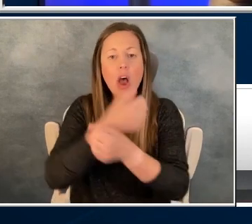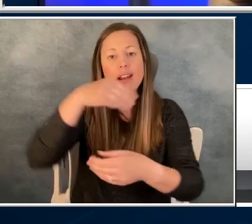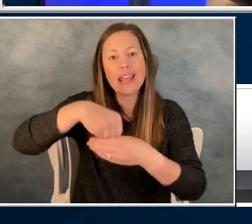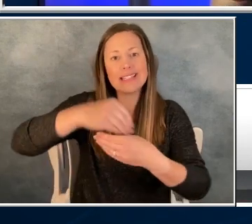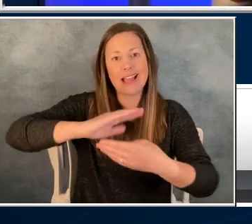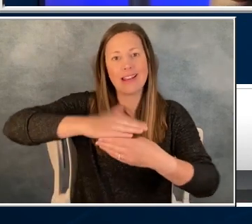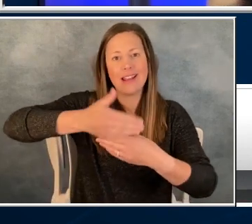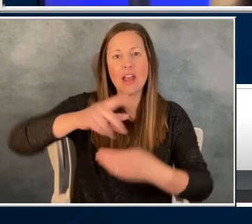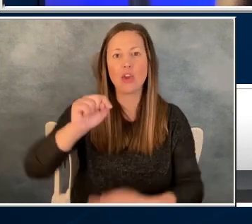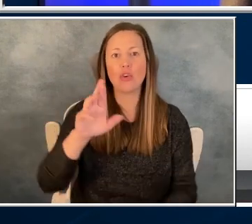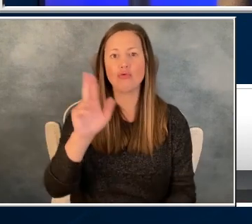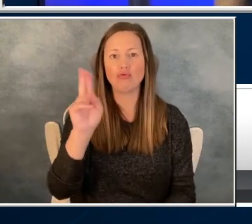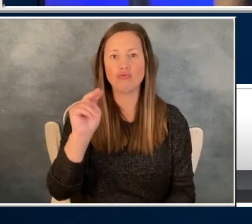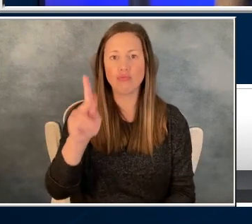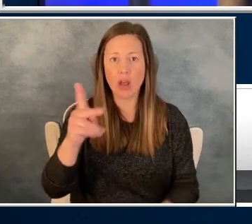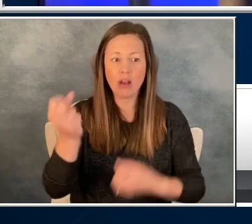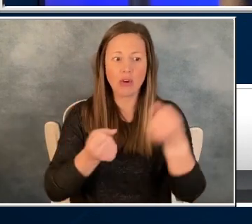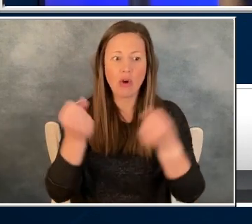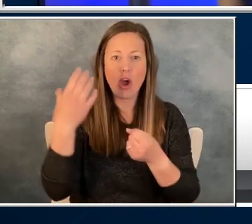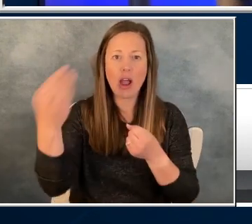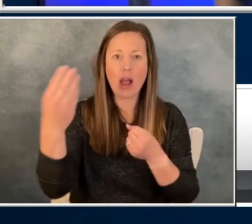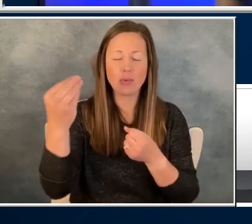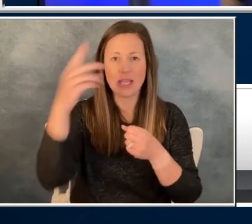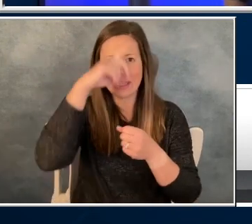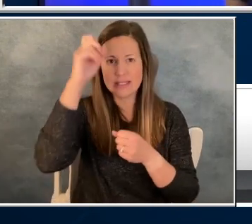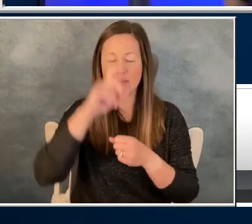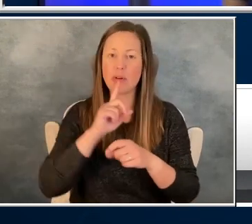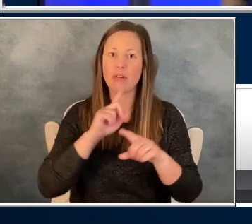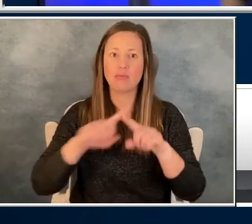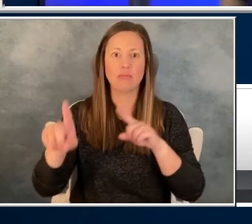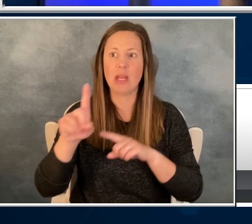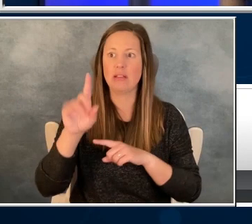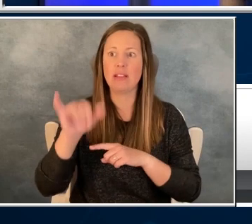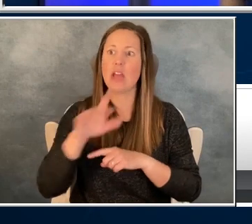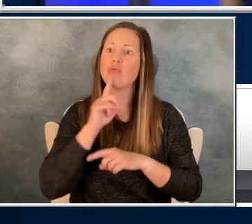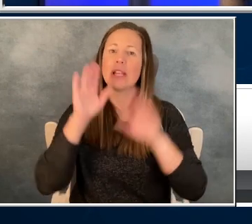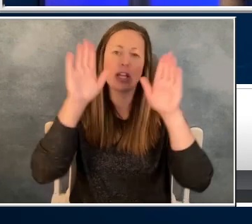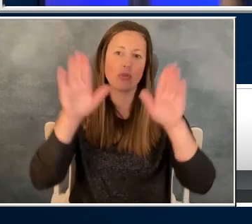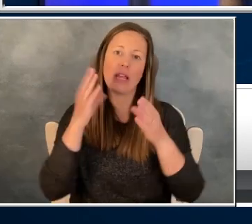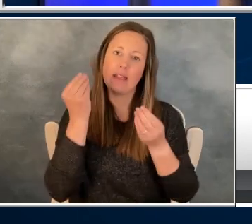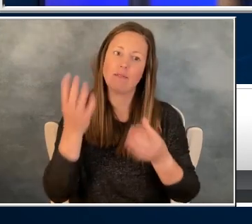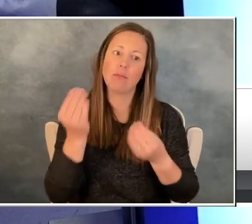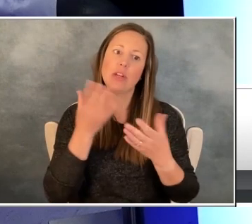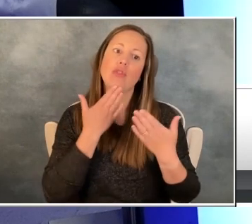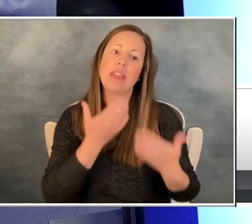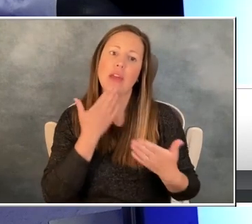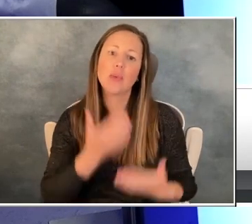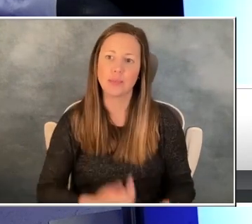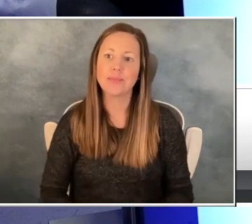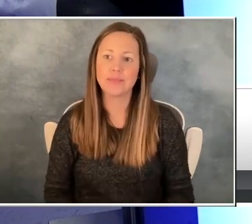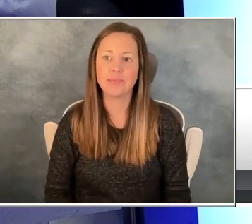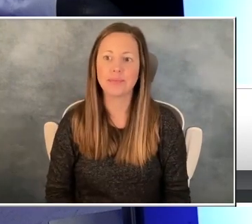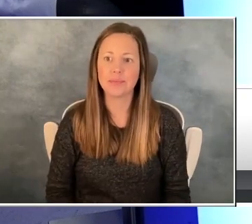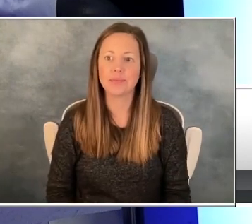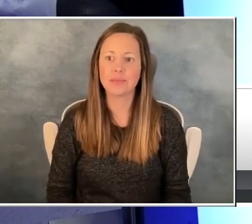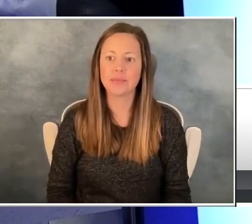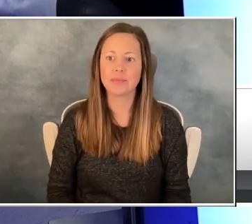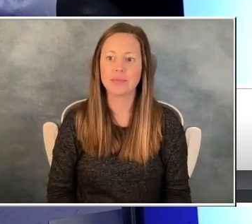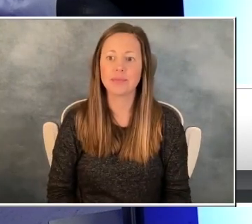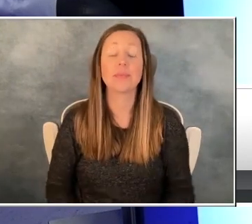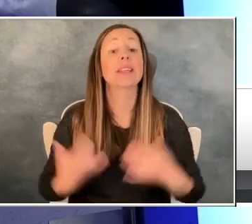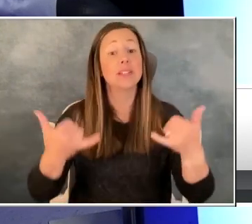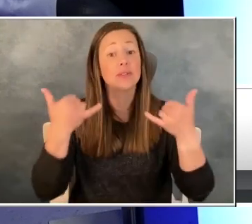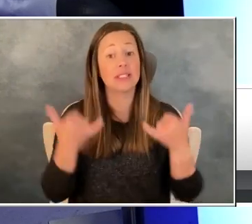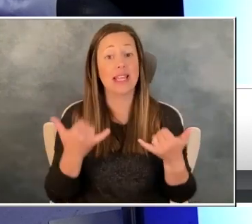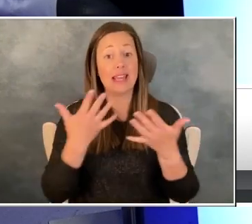in the summertime. It was a horrible story. That's such good information. Dr. Sood, thank you. Thank you. Today we're talking with two